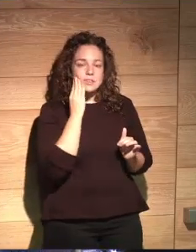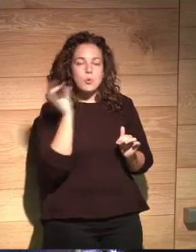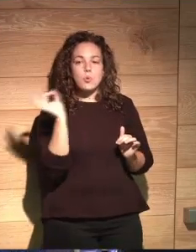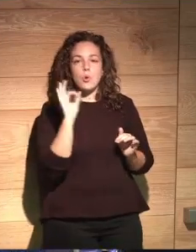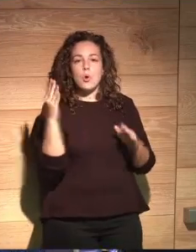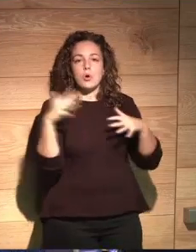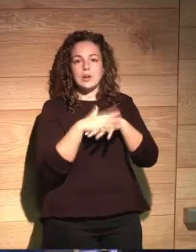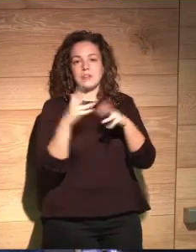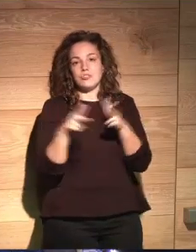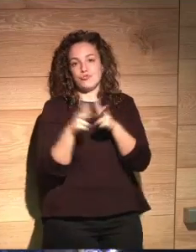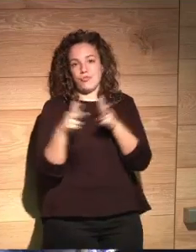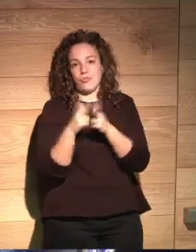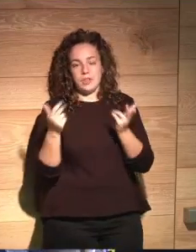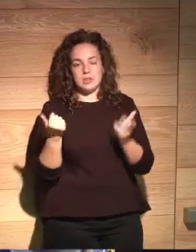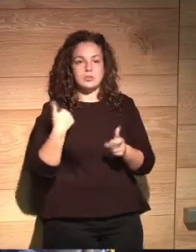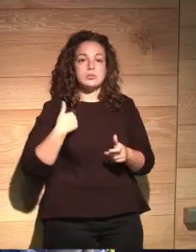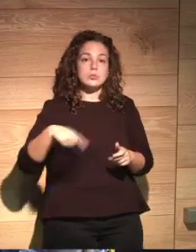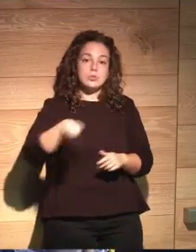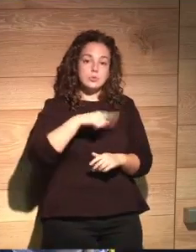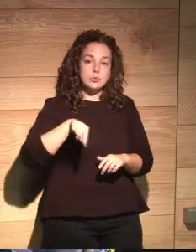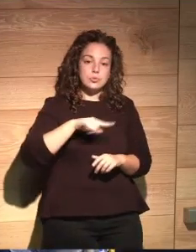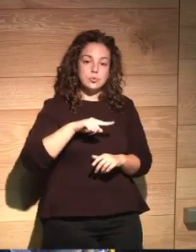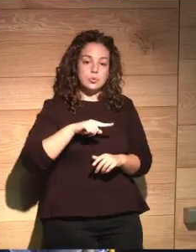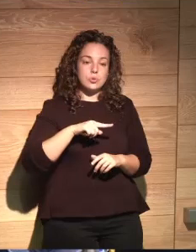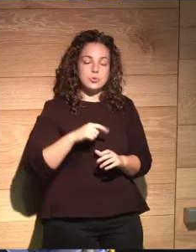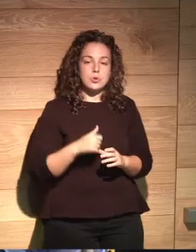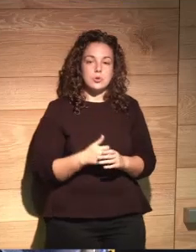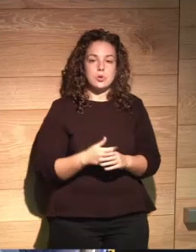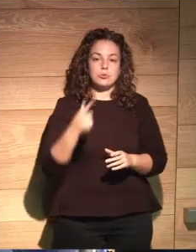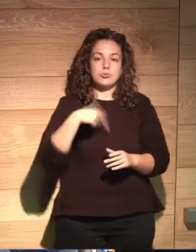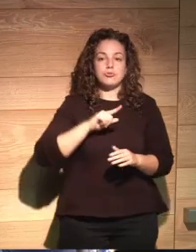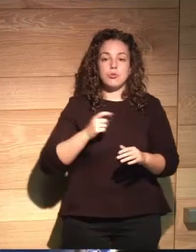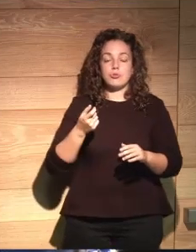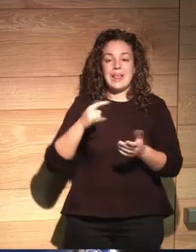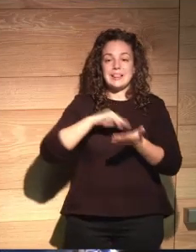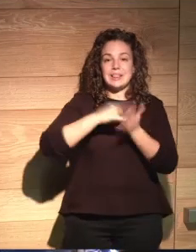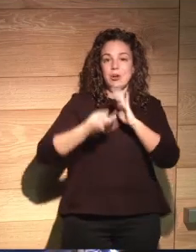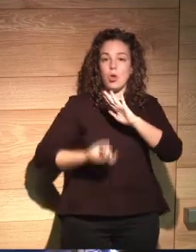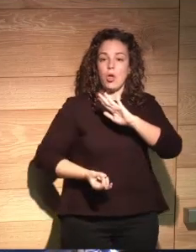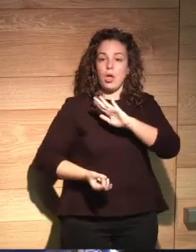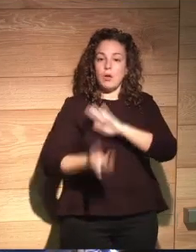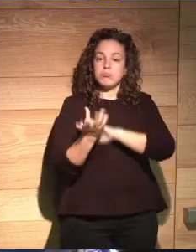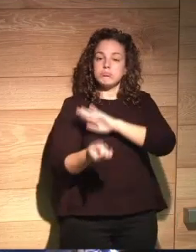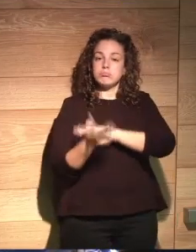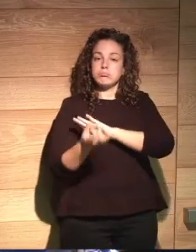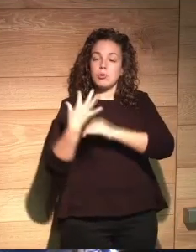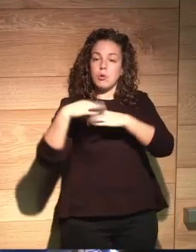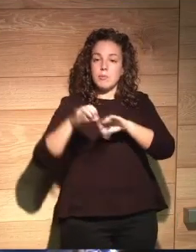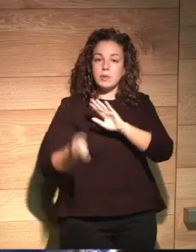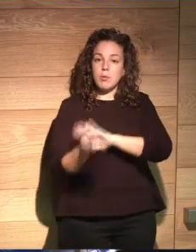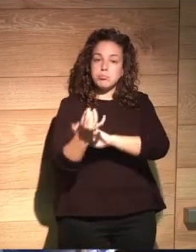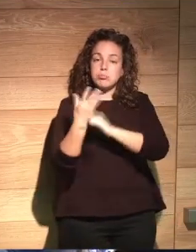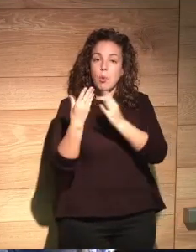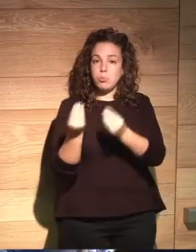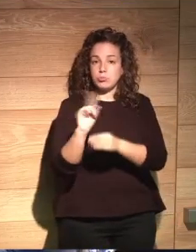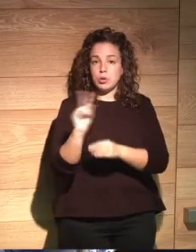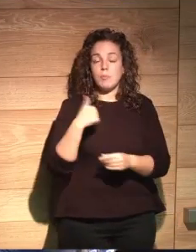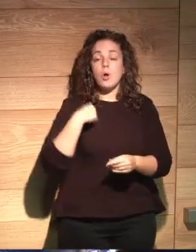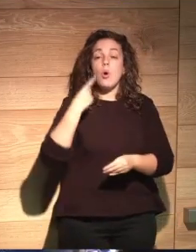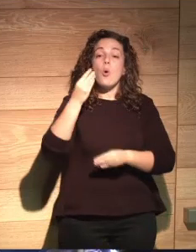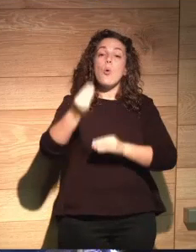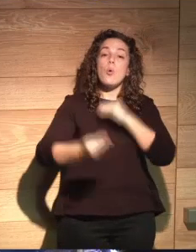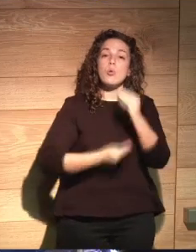good, like for Facebook or social networks. But we do not develop a lot of technology normally,